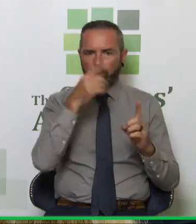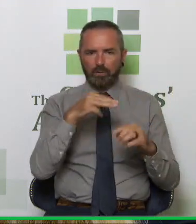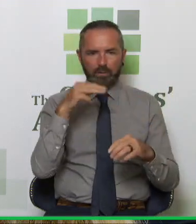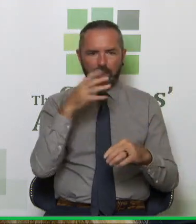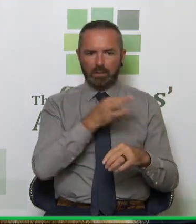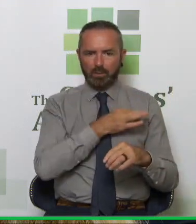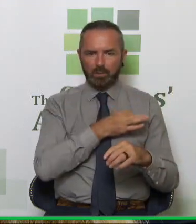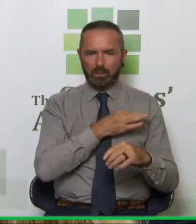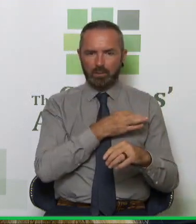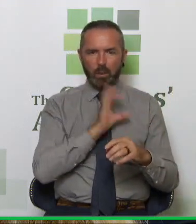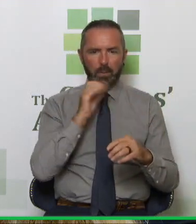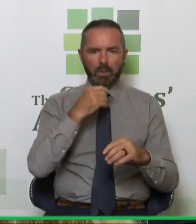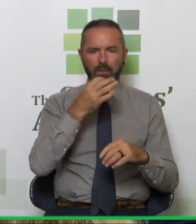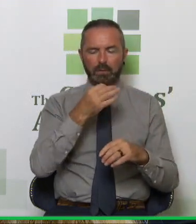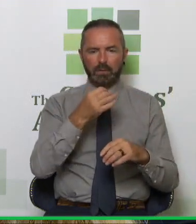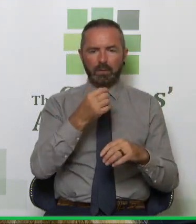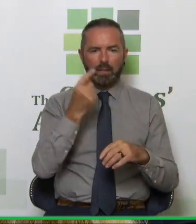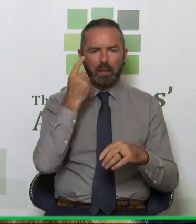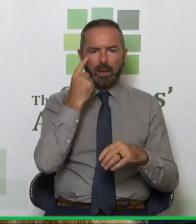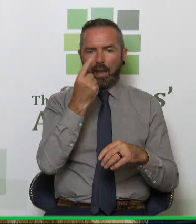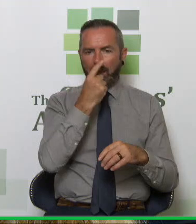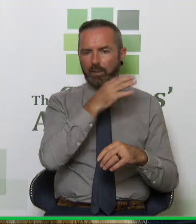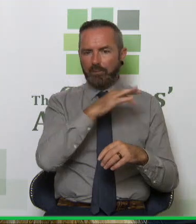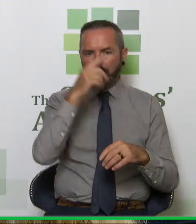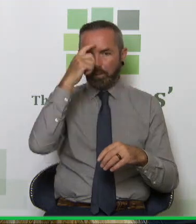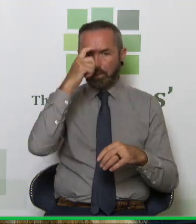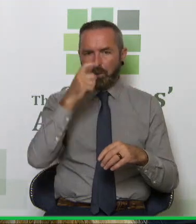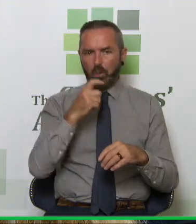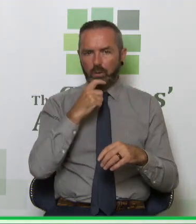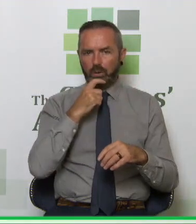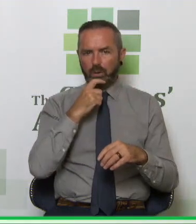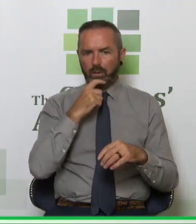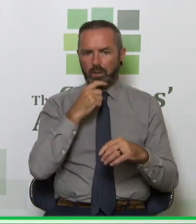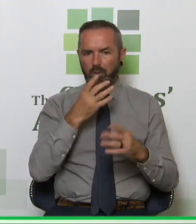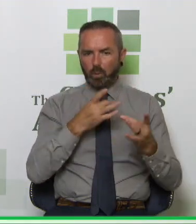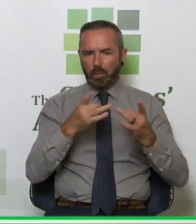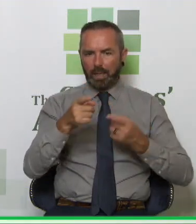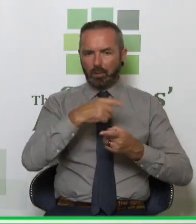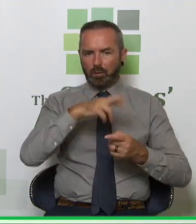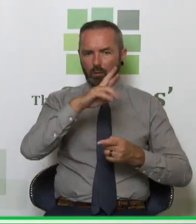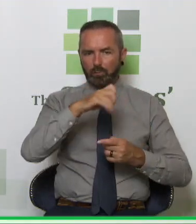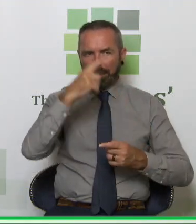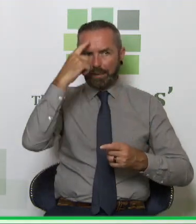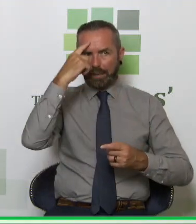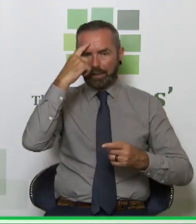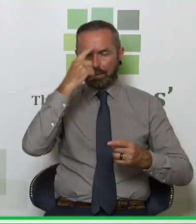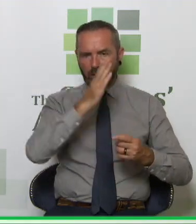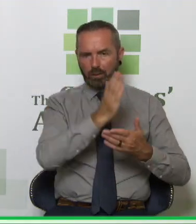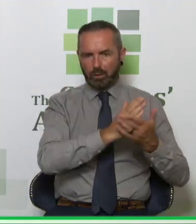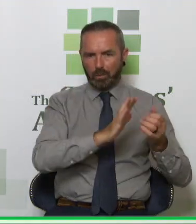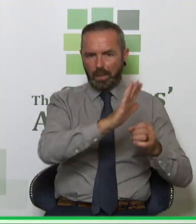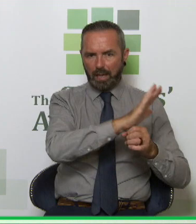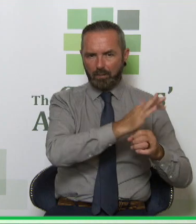Portugal at the moment that there's a slight rethink about what they've done, that areas are finding